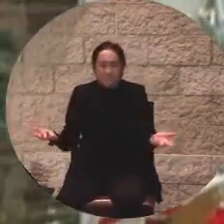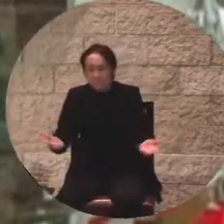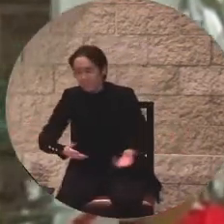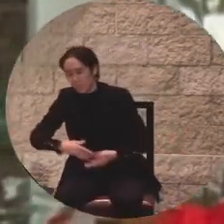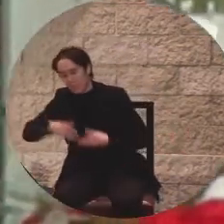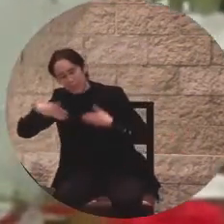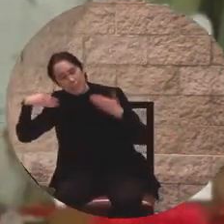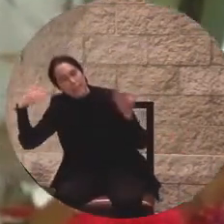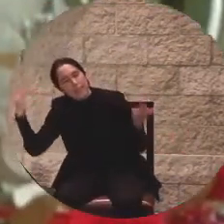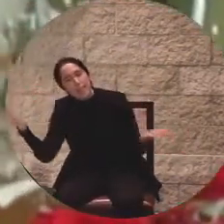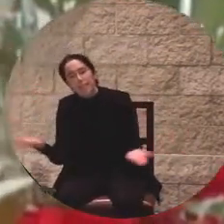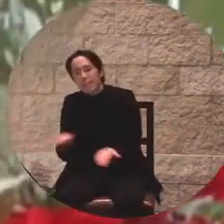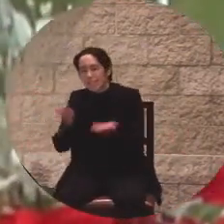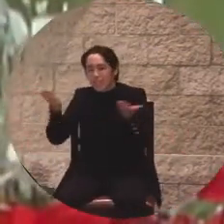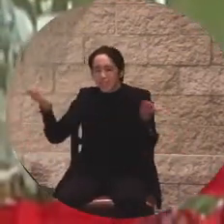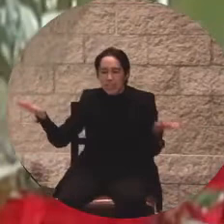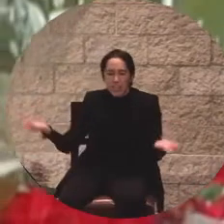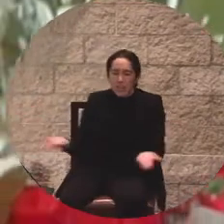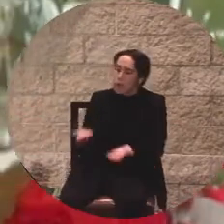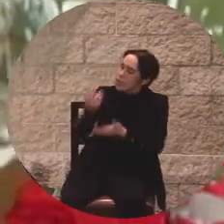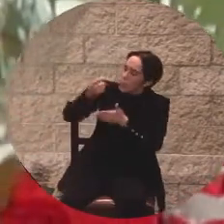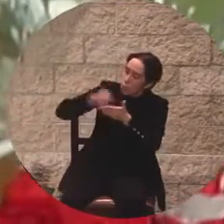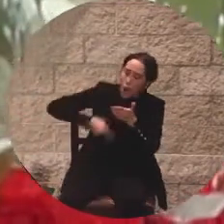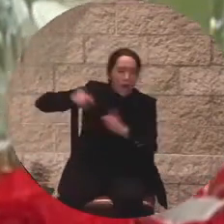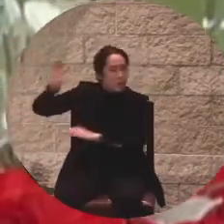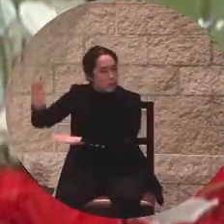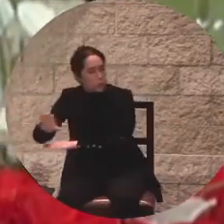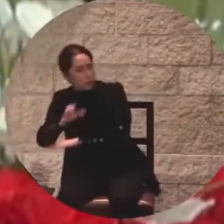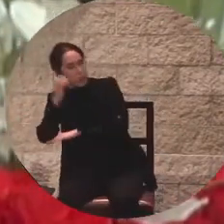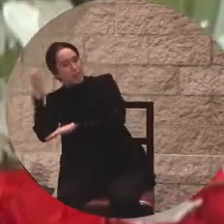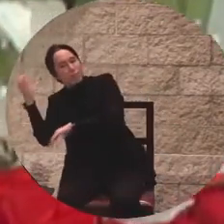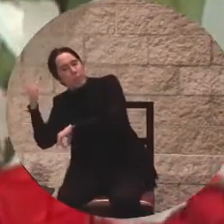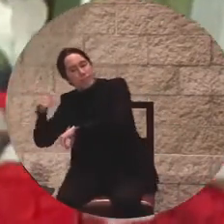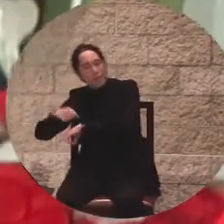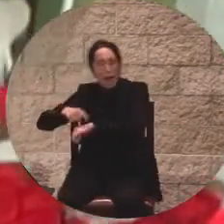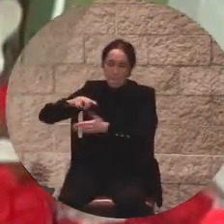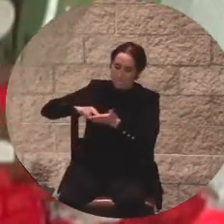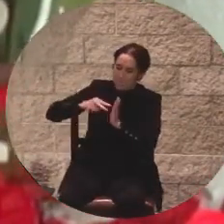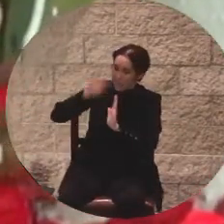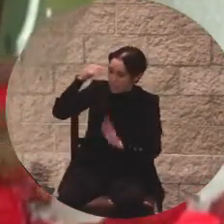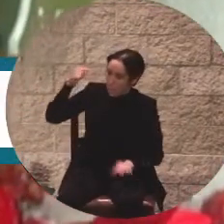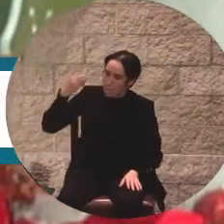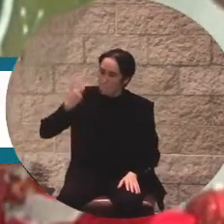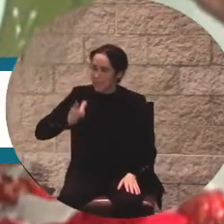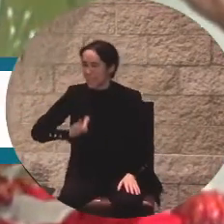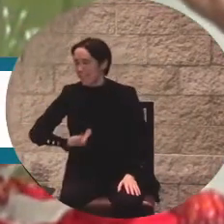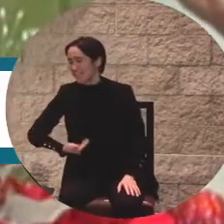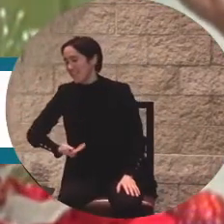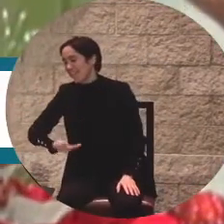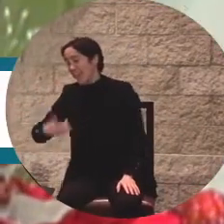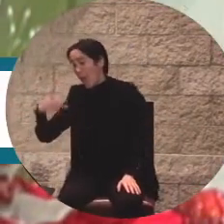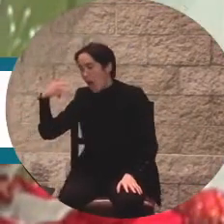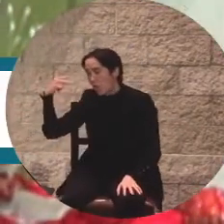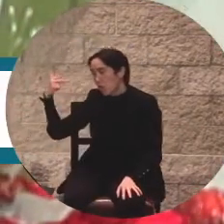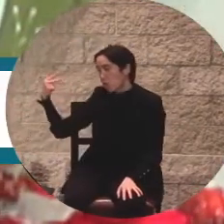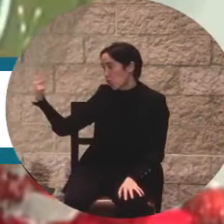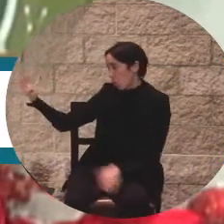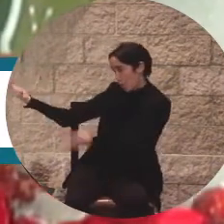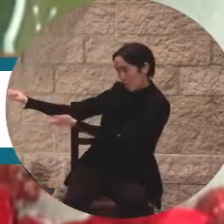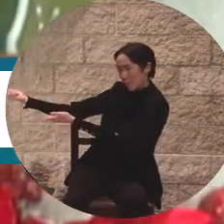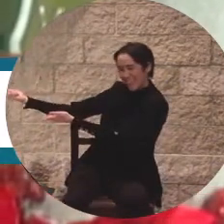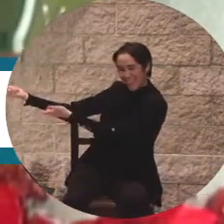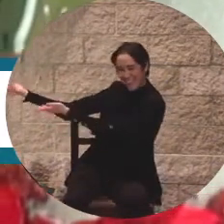here is what Christmas time means to me and three.